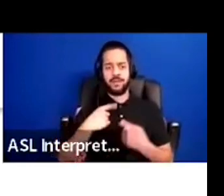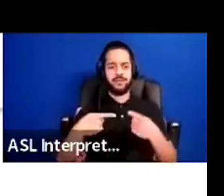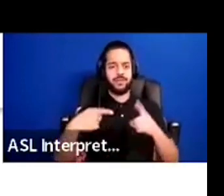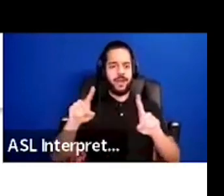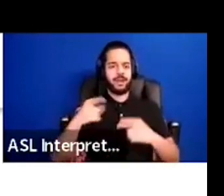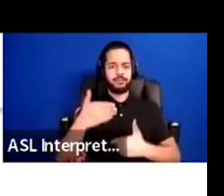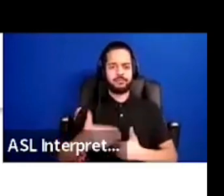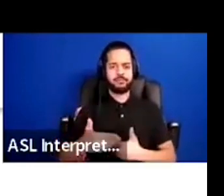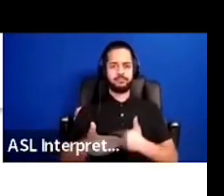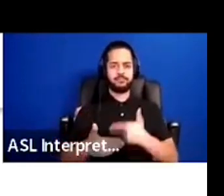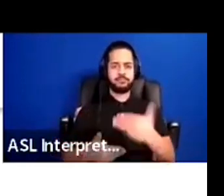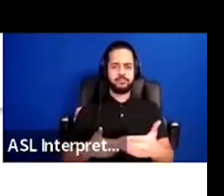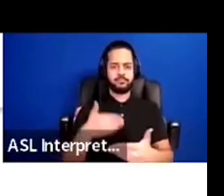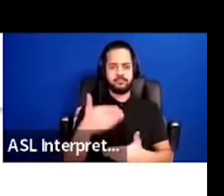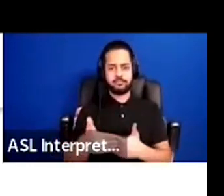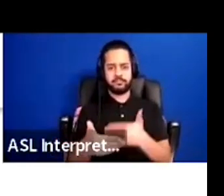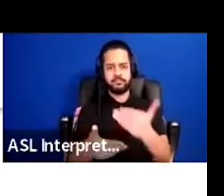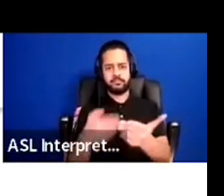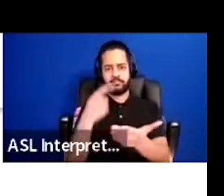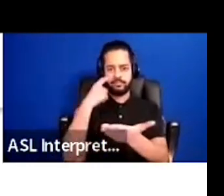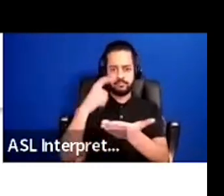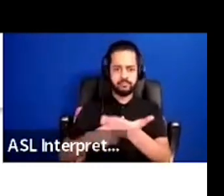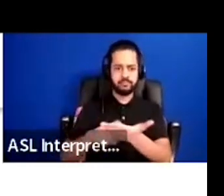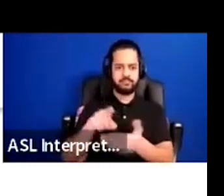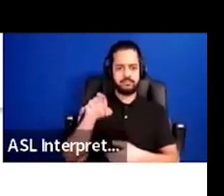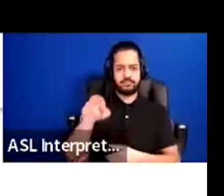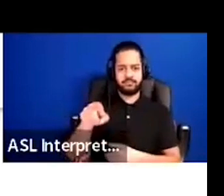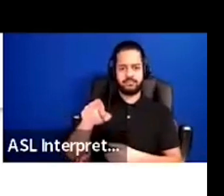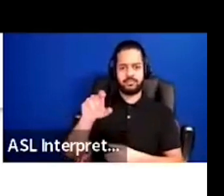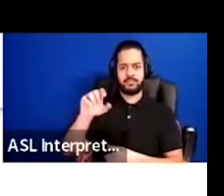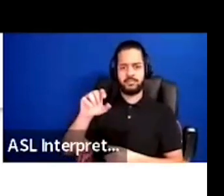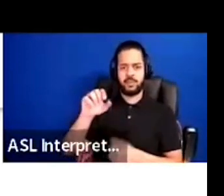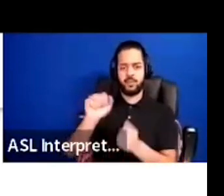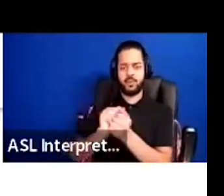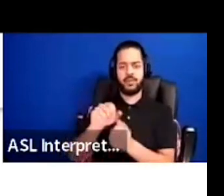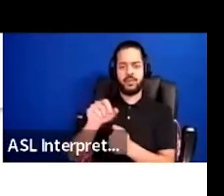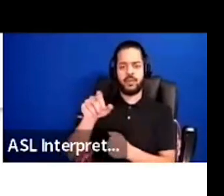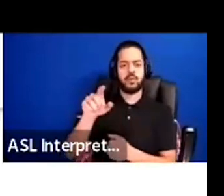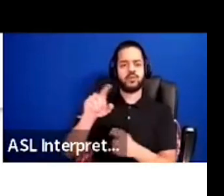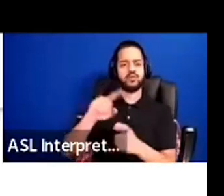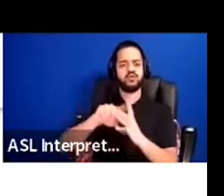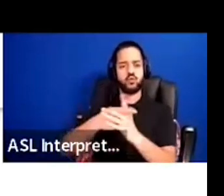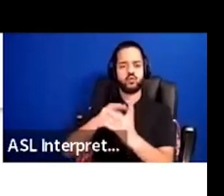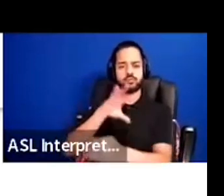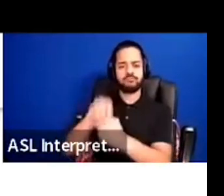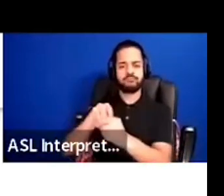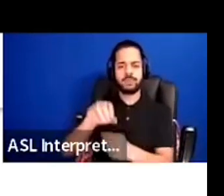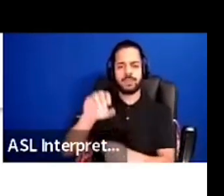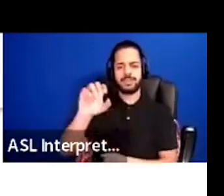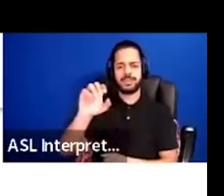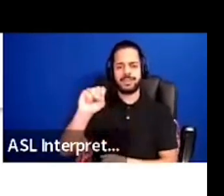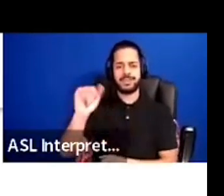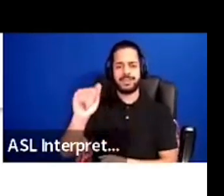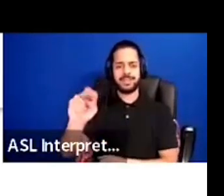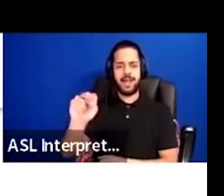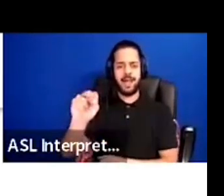with the science of reading, and moving in that direction.